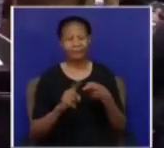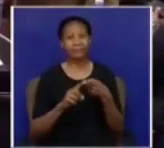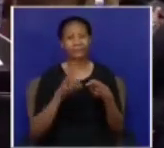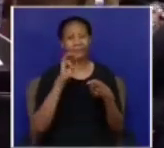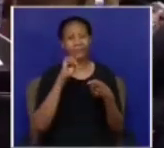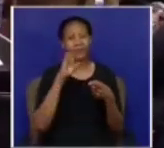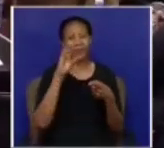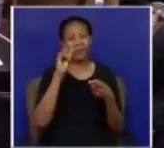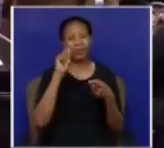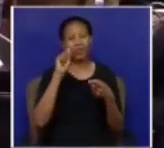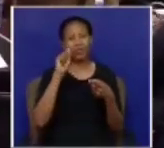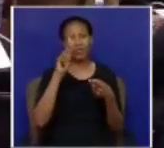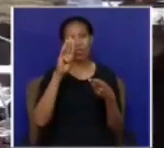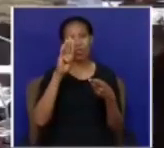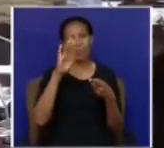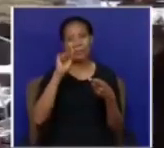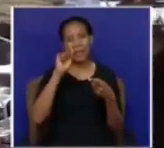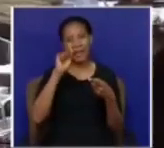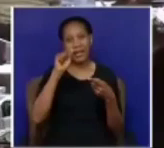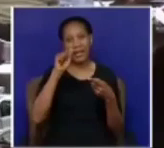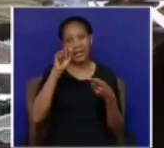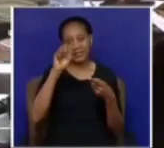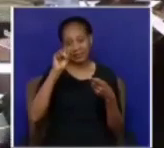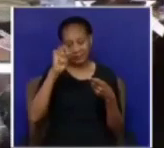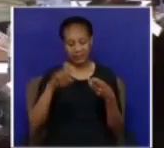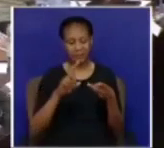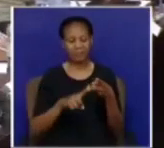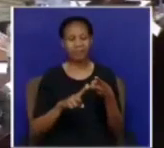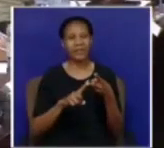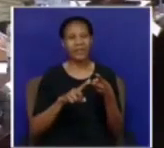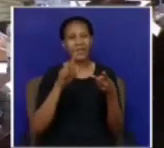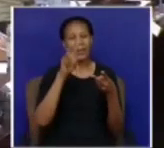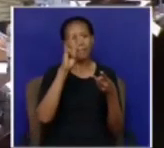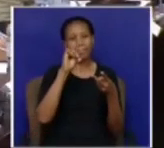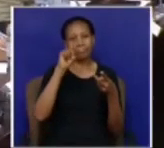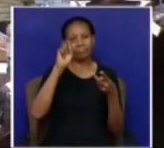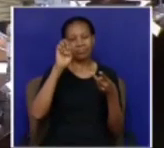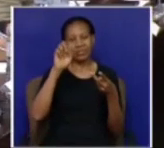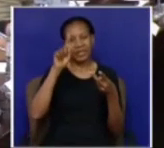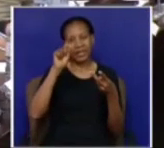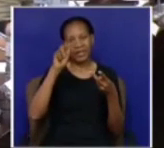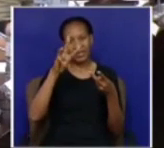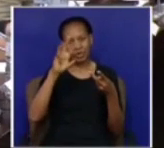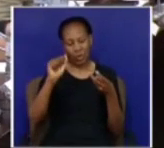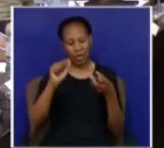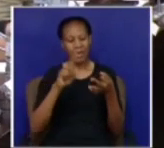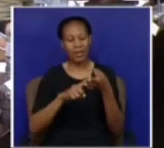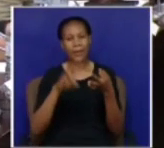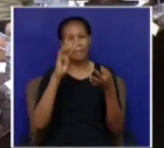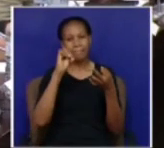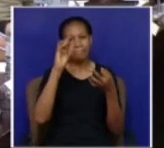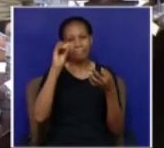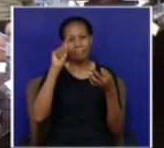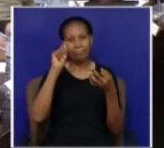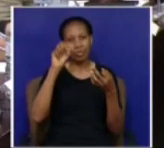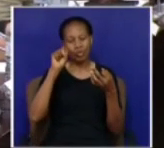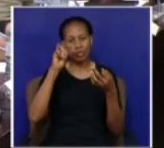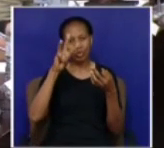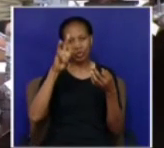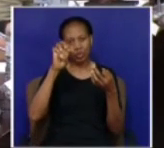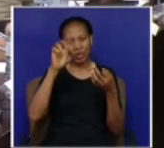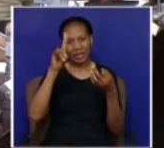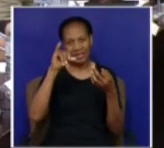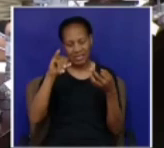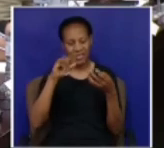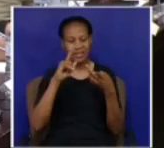Motumatse, Moshumi Patrick, Tetwa Zelake Elijah, Tweni Nogwetemba